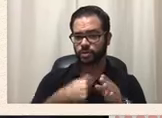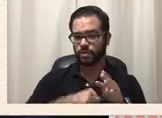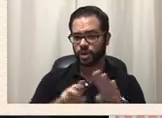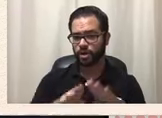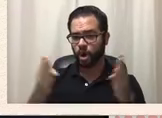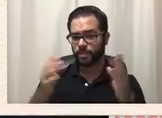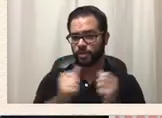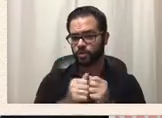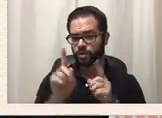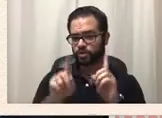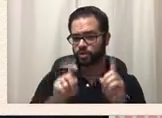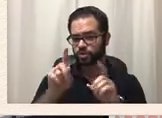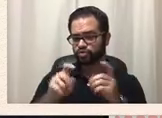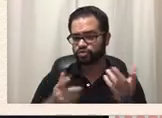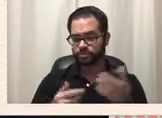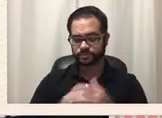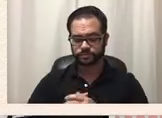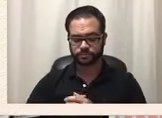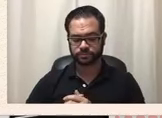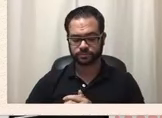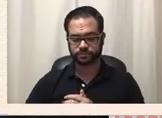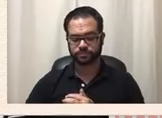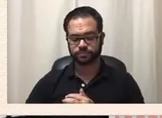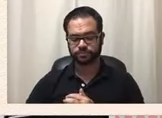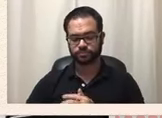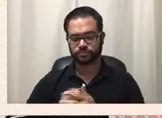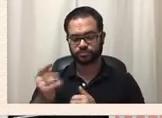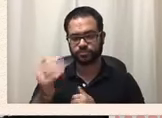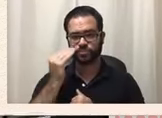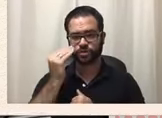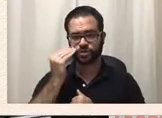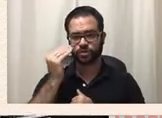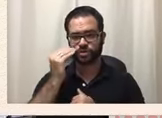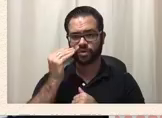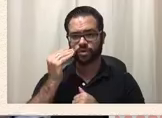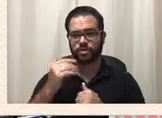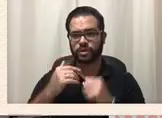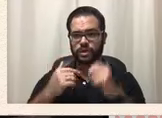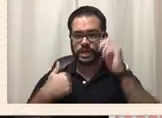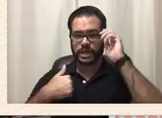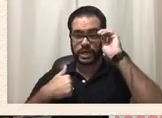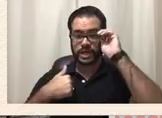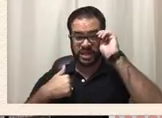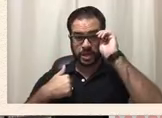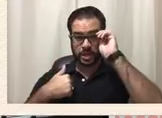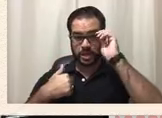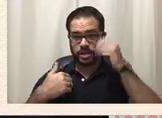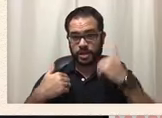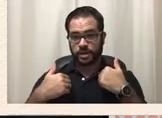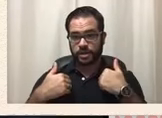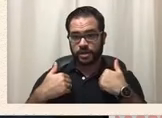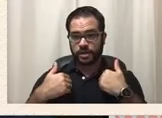Well, as you can see, I have some of my buddies online from the cigar shop.